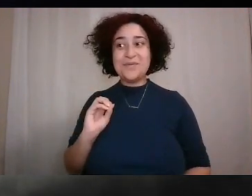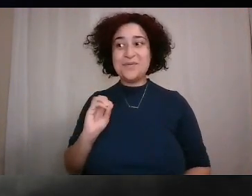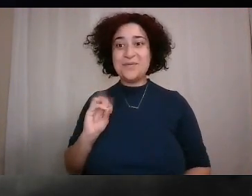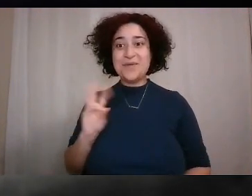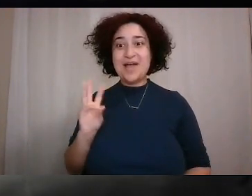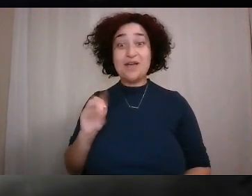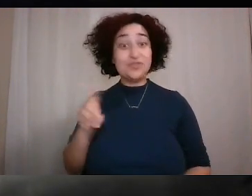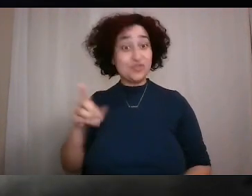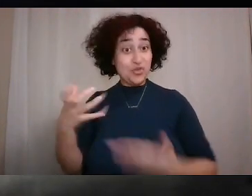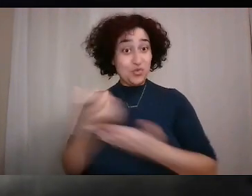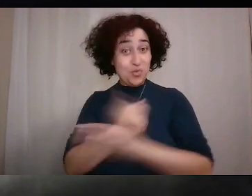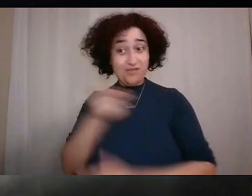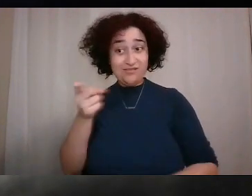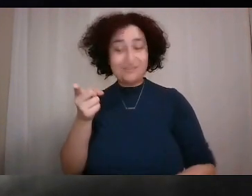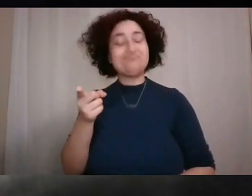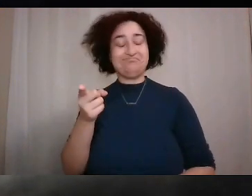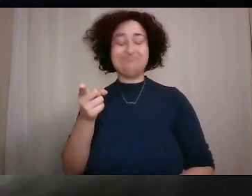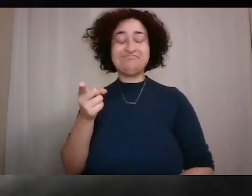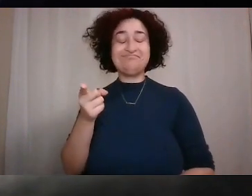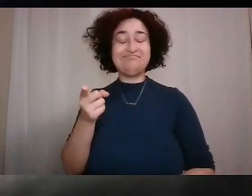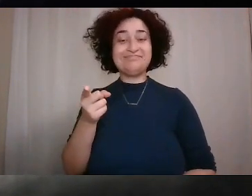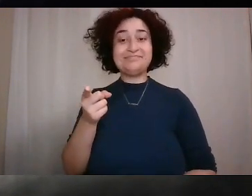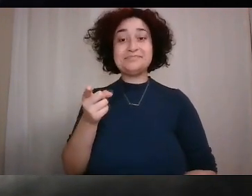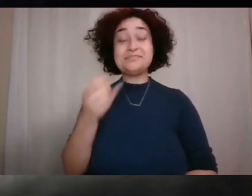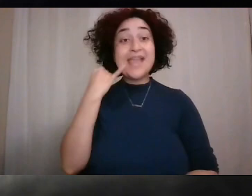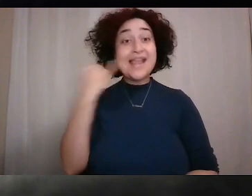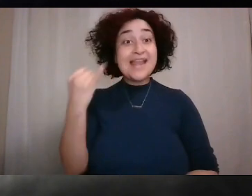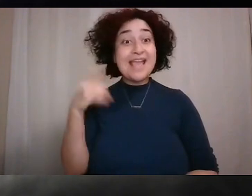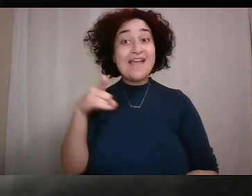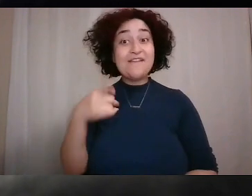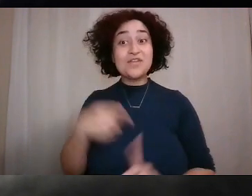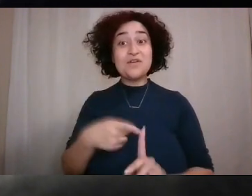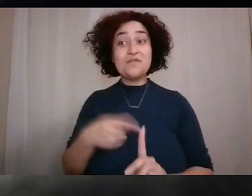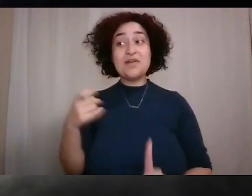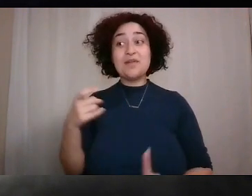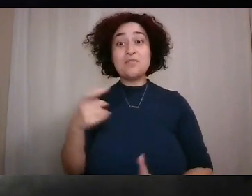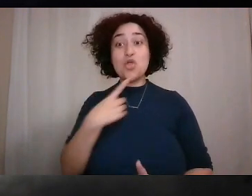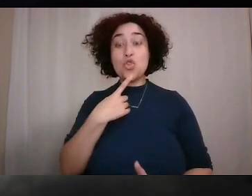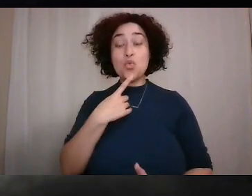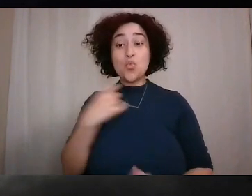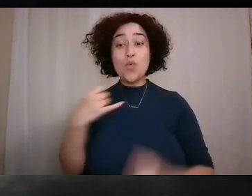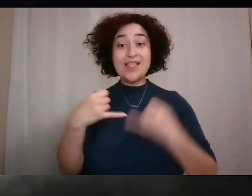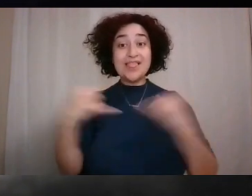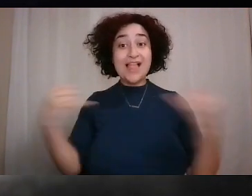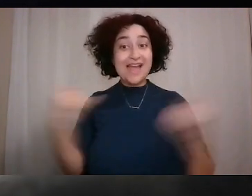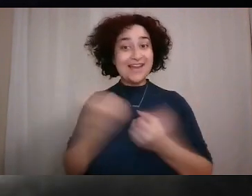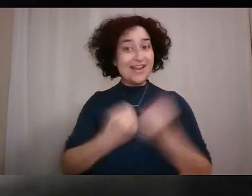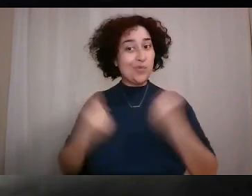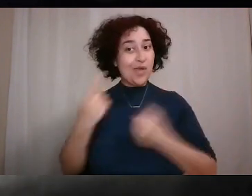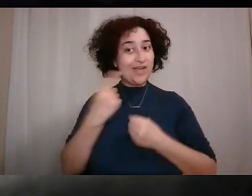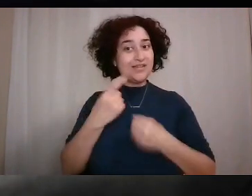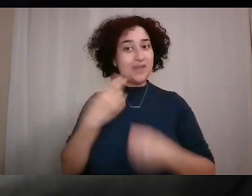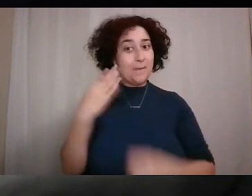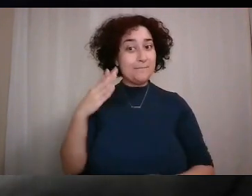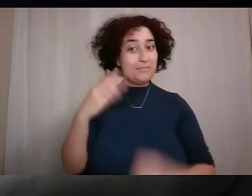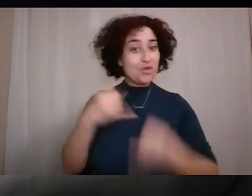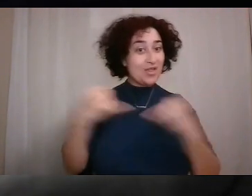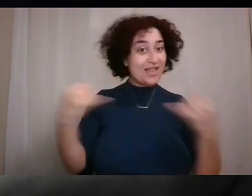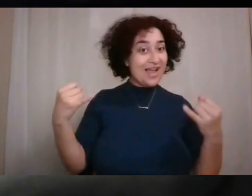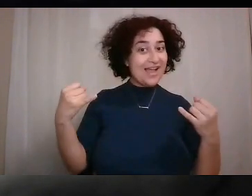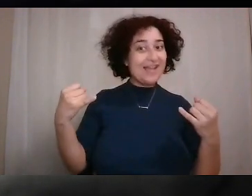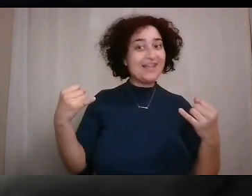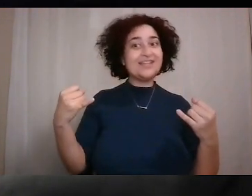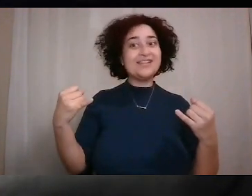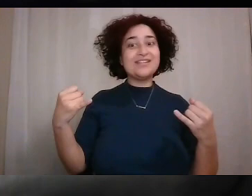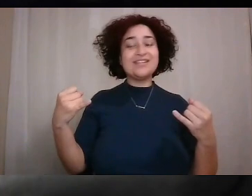So, and if you came on the red line, anybody? Blue line? You work in this building. Okay. So Kevin, you start